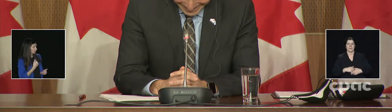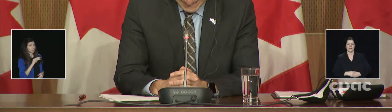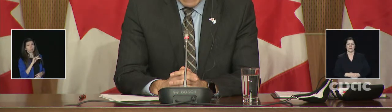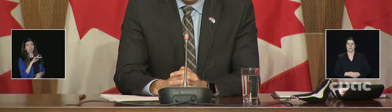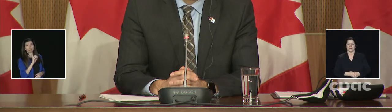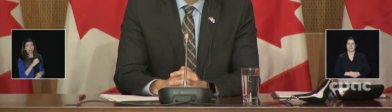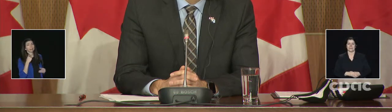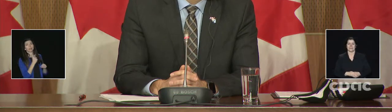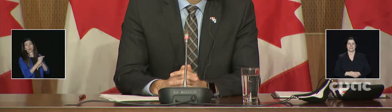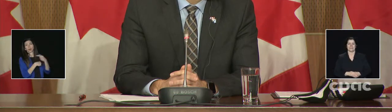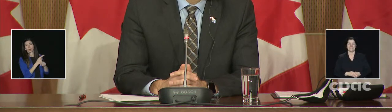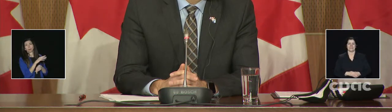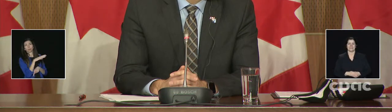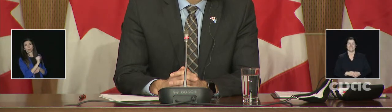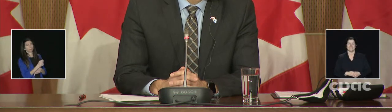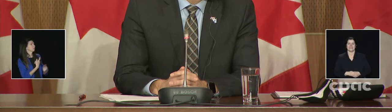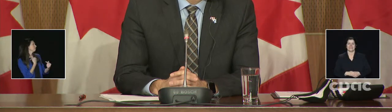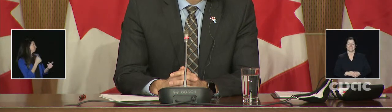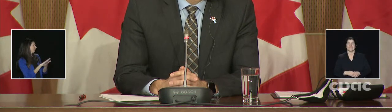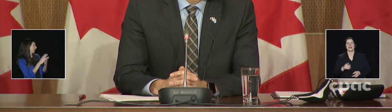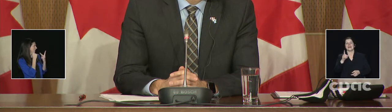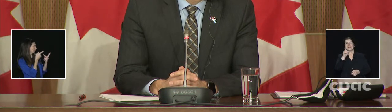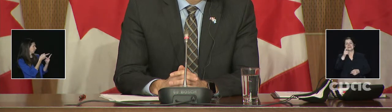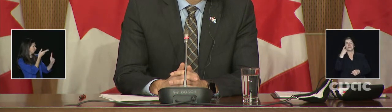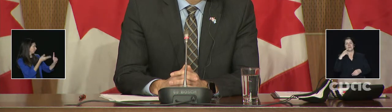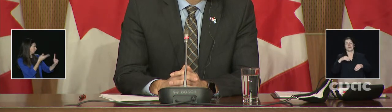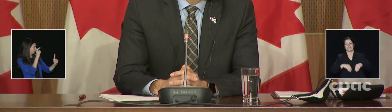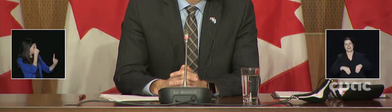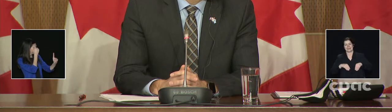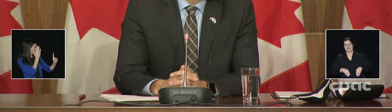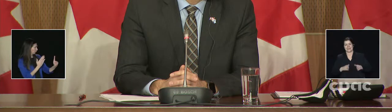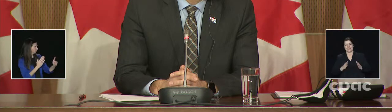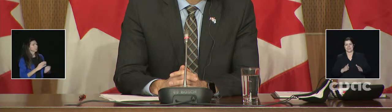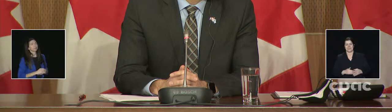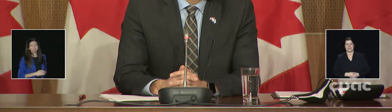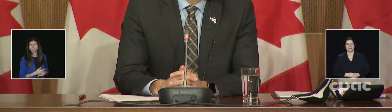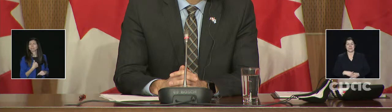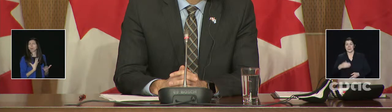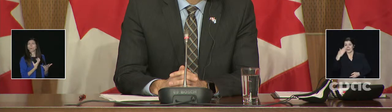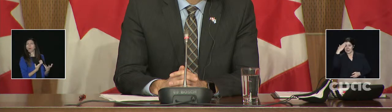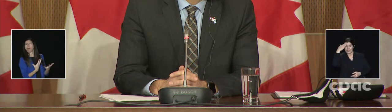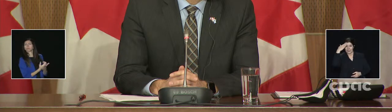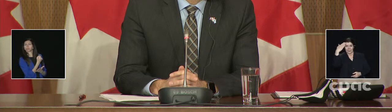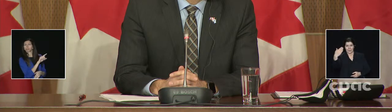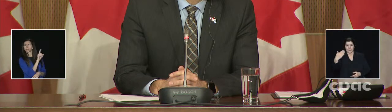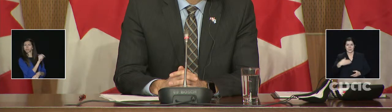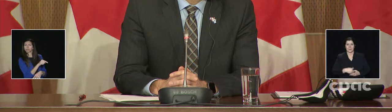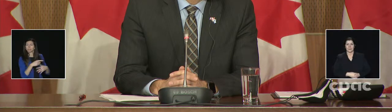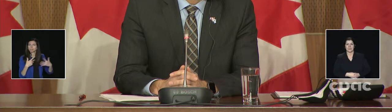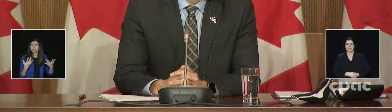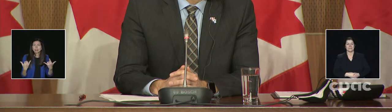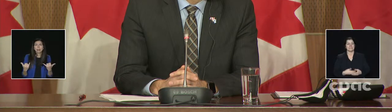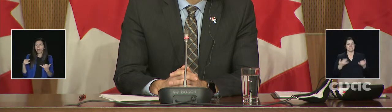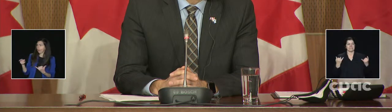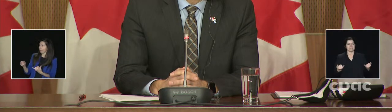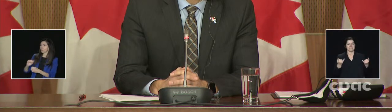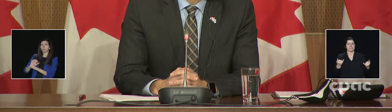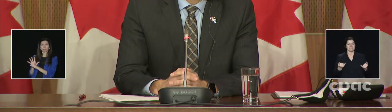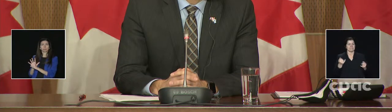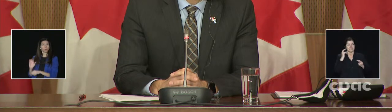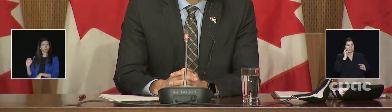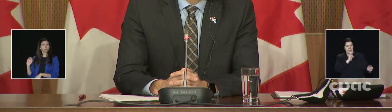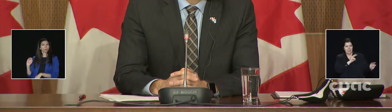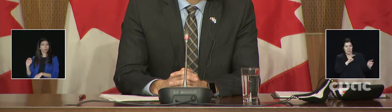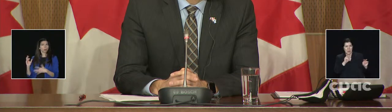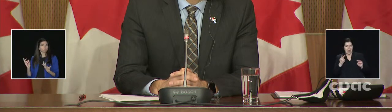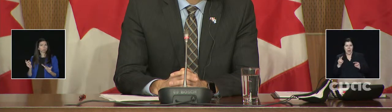News, Minister. Good to see you. I wanted to ask you, in light of what we're seeing with Omicron, not only around the world, but here in